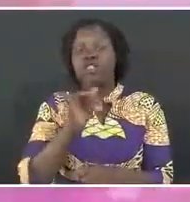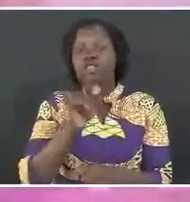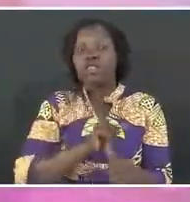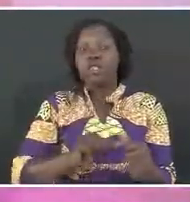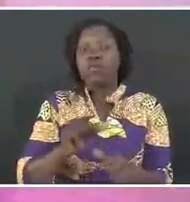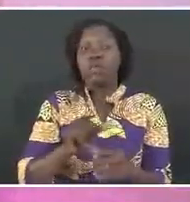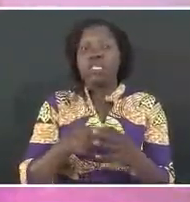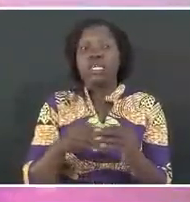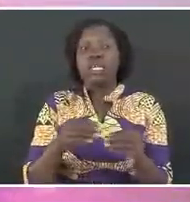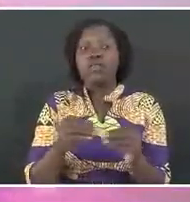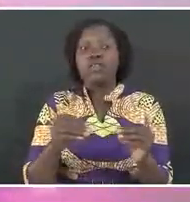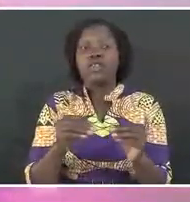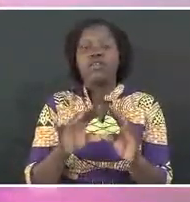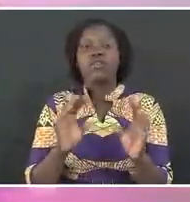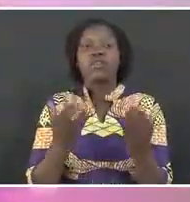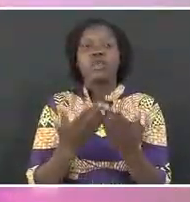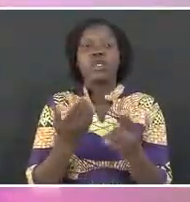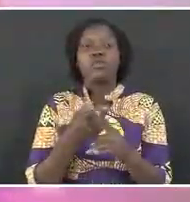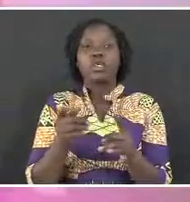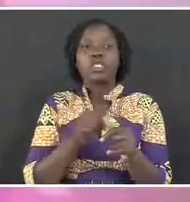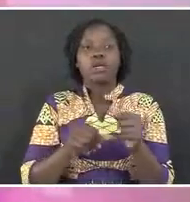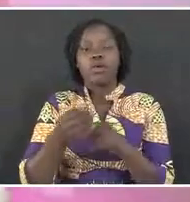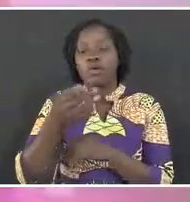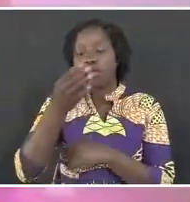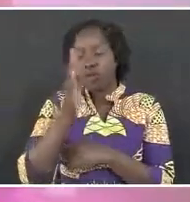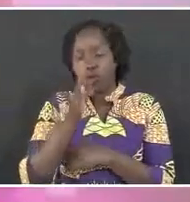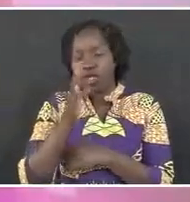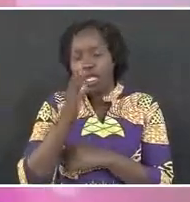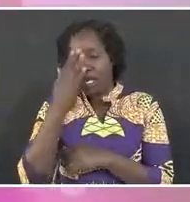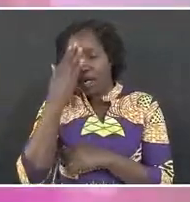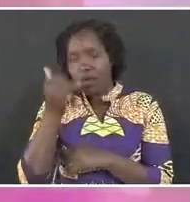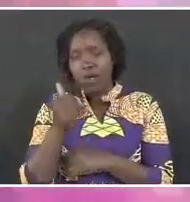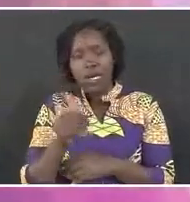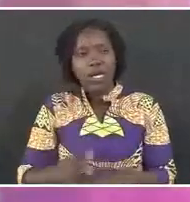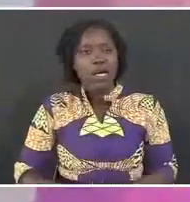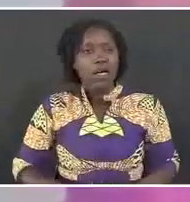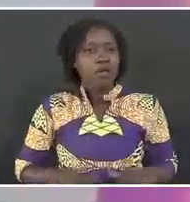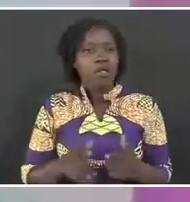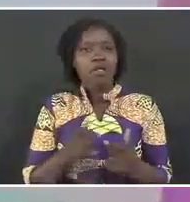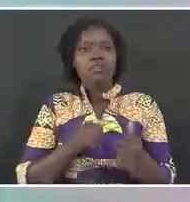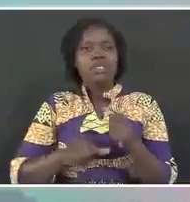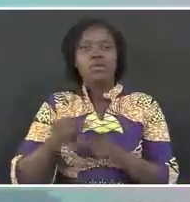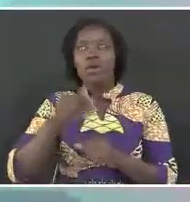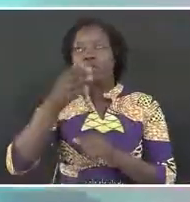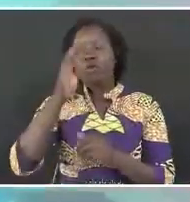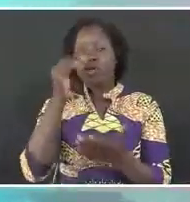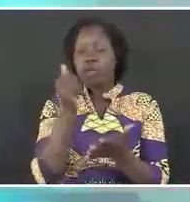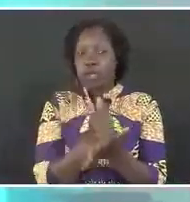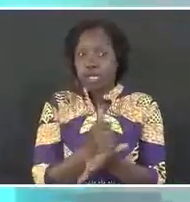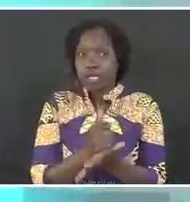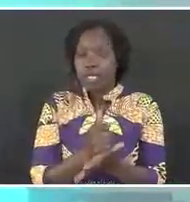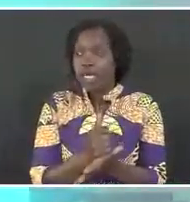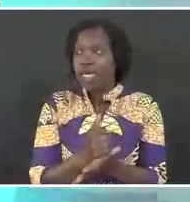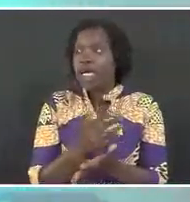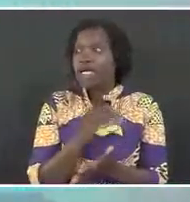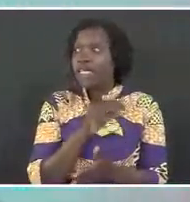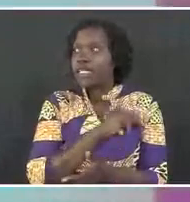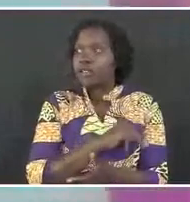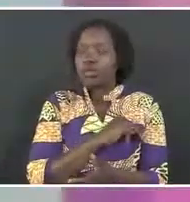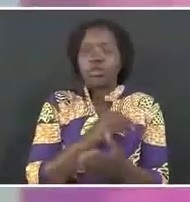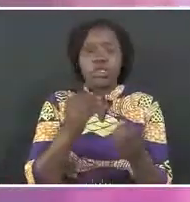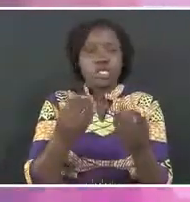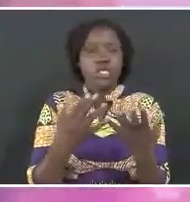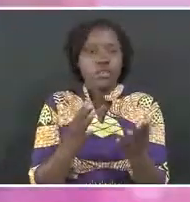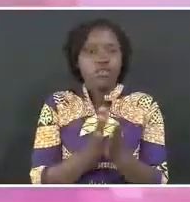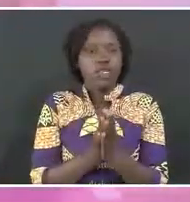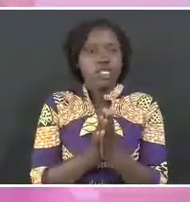the comforts of this world. It's about God. Because our lives are about God. Amen? And that mission gave us